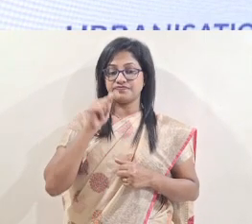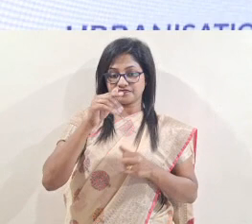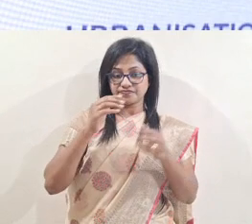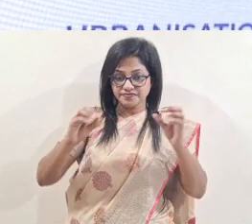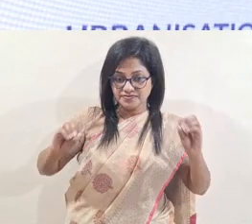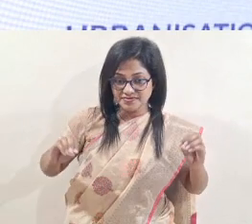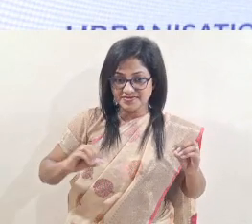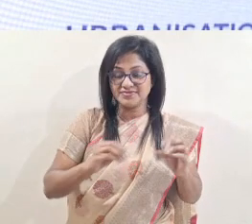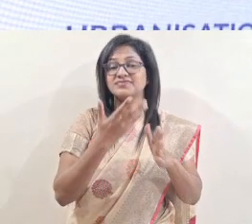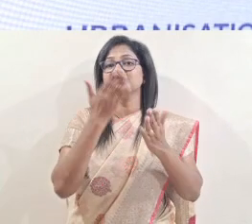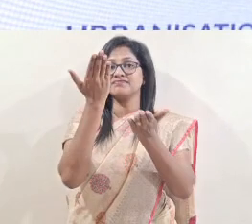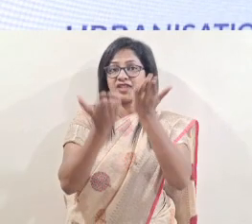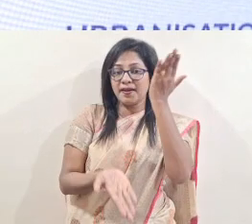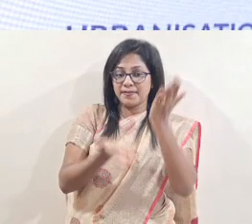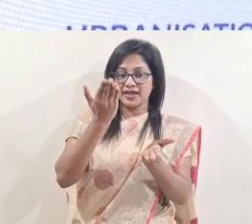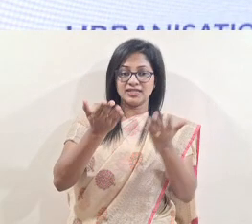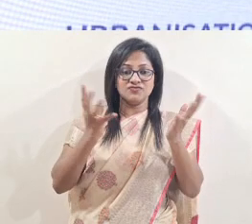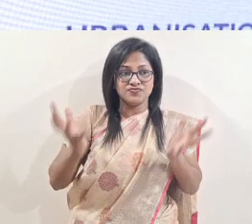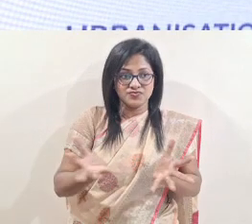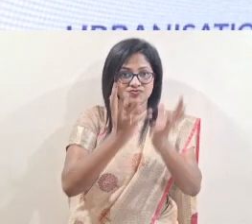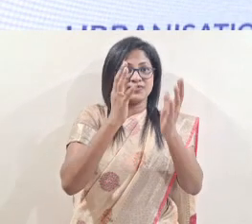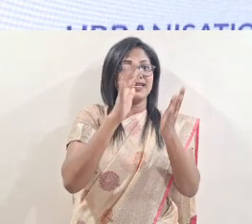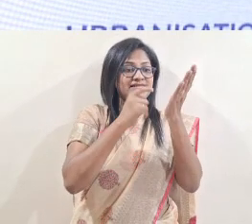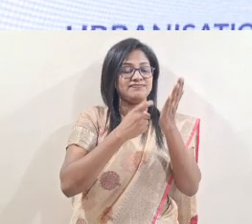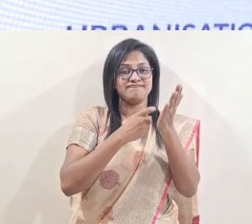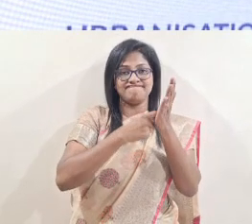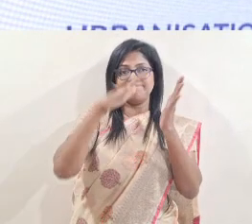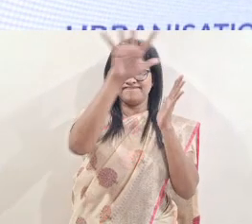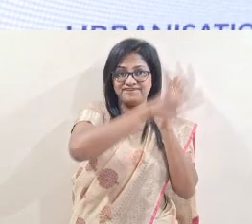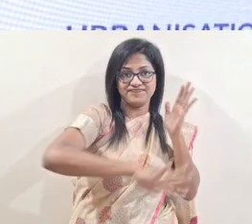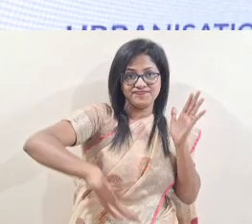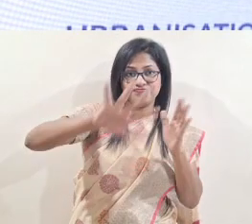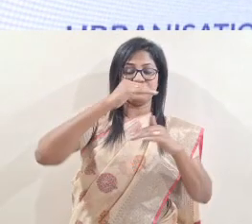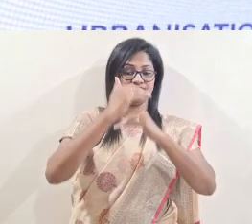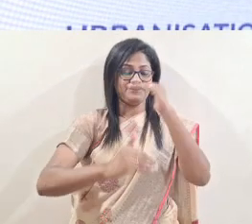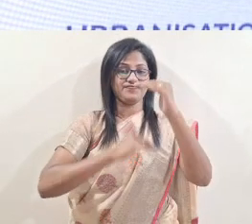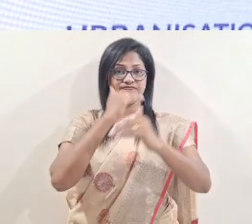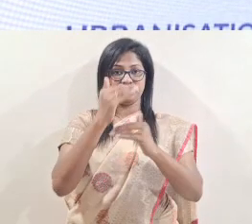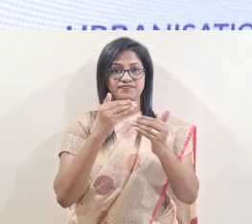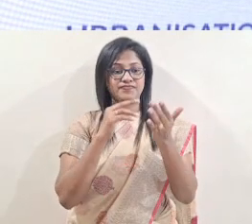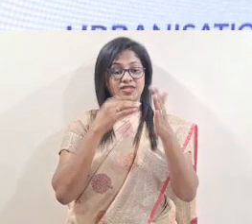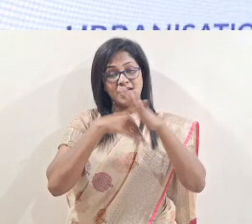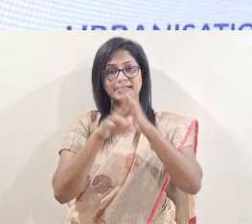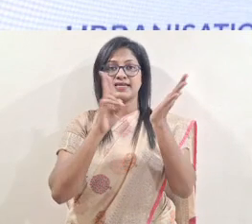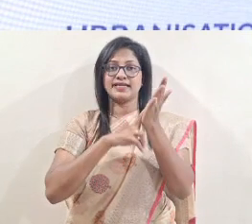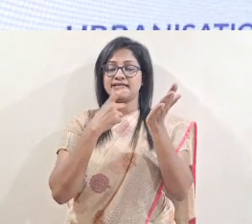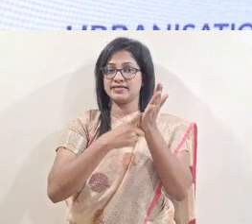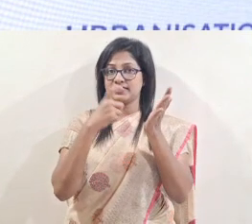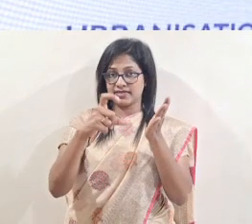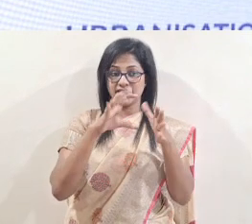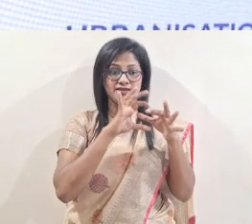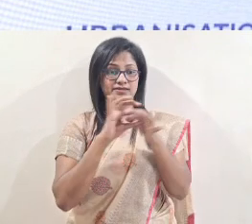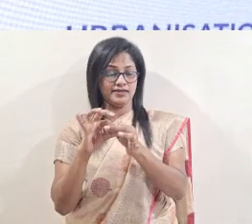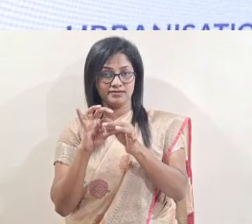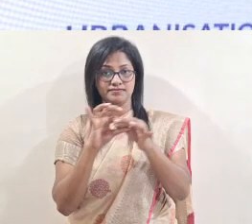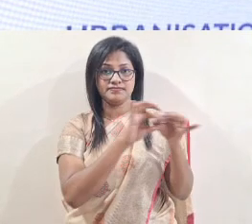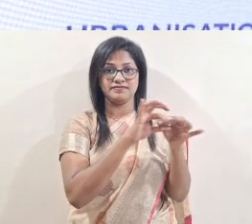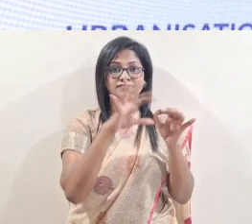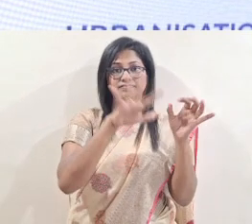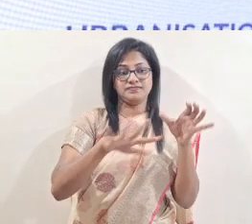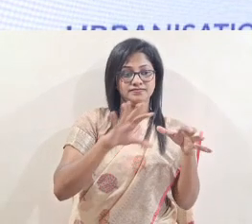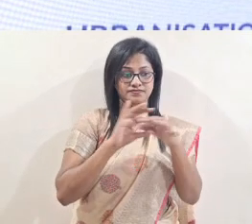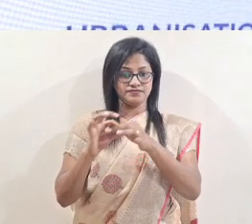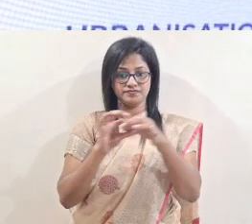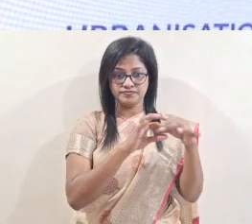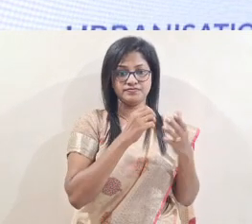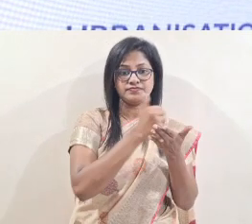an integrated balanced regional development in NCR, and it will act as a catalyst for development within the region, particularly affecting the lives